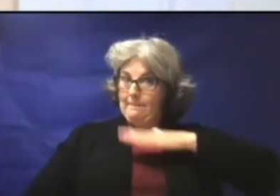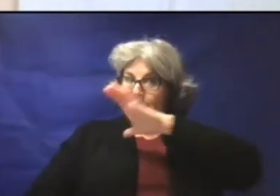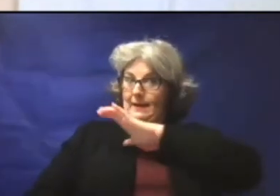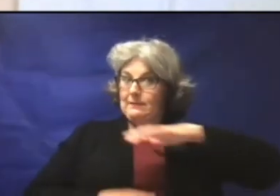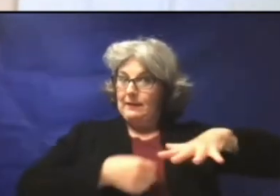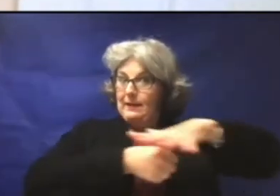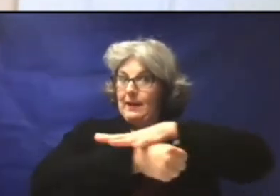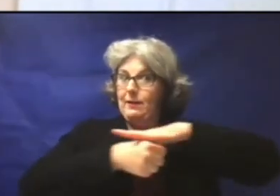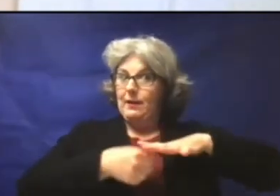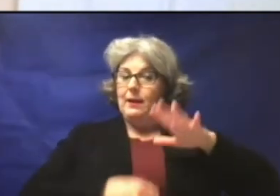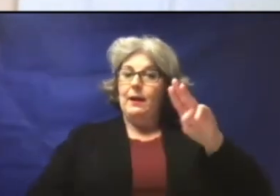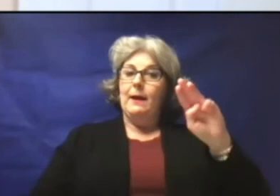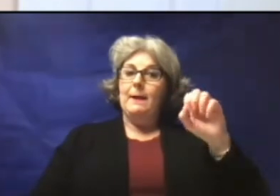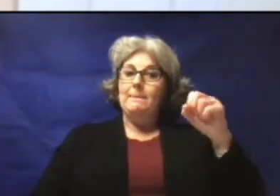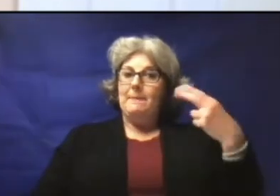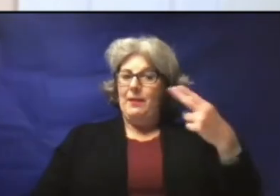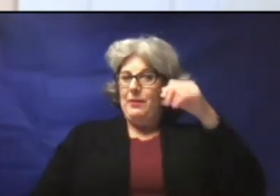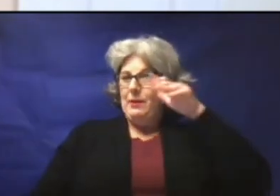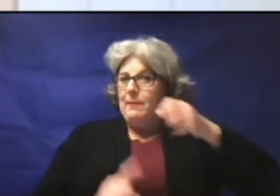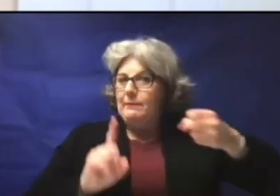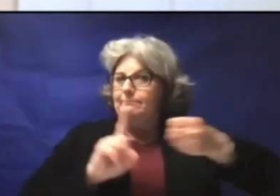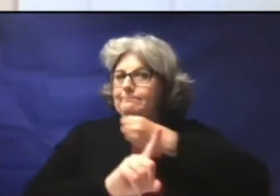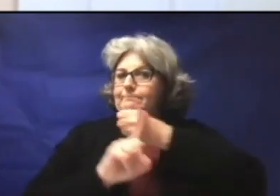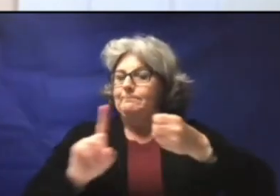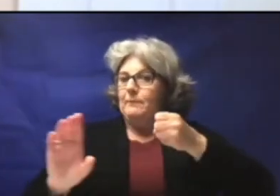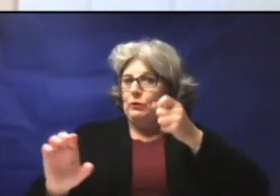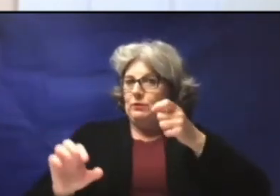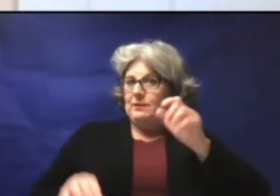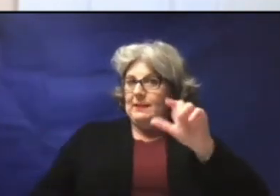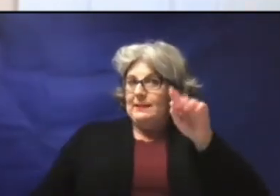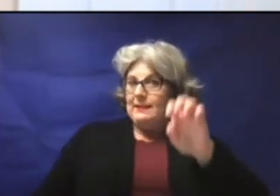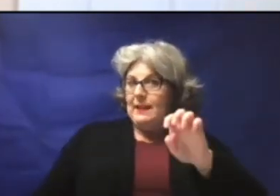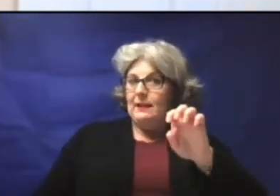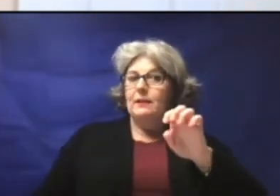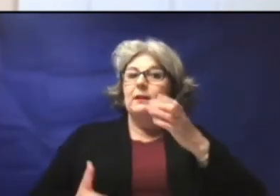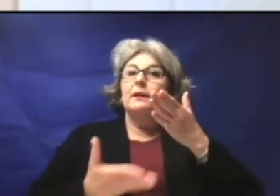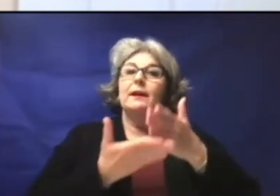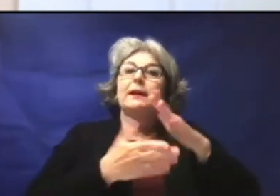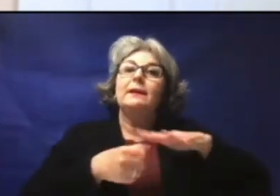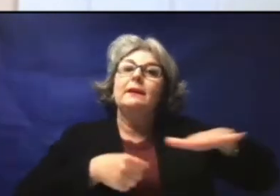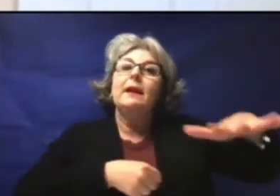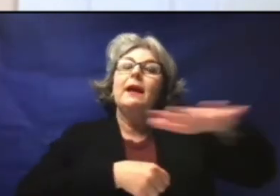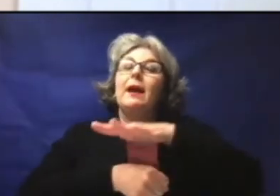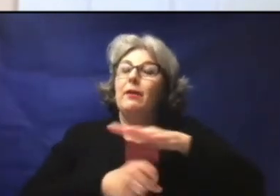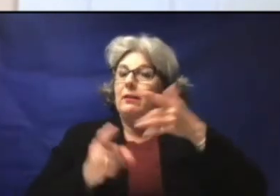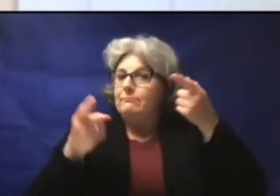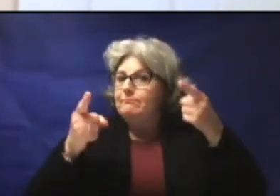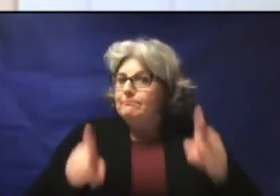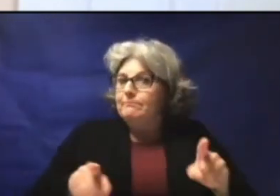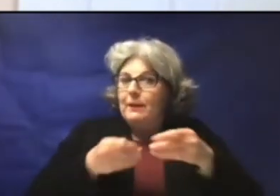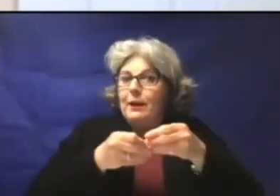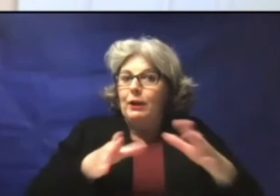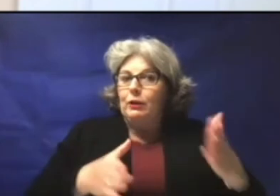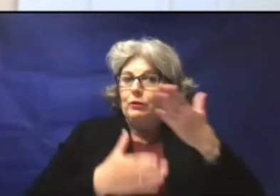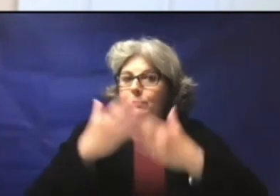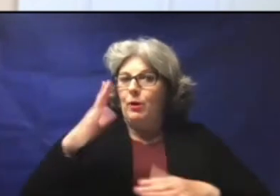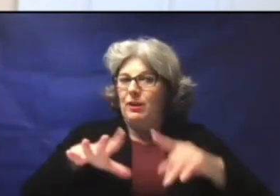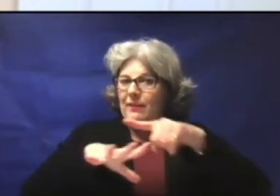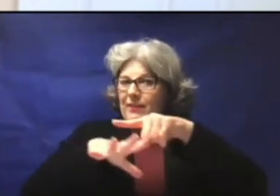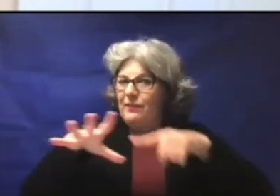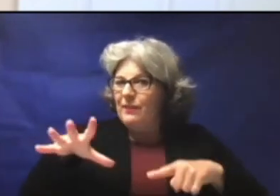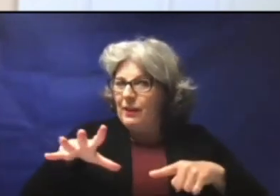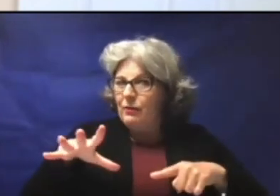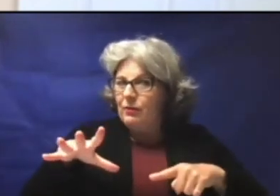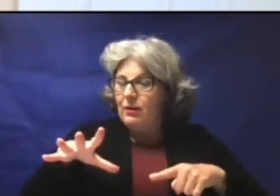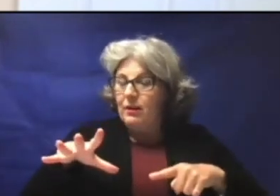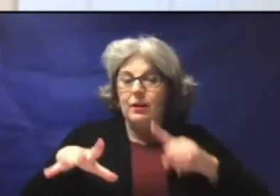district, Matthew Leung was beaten with his own cane at a bus stop in Rosemead, causing him to lose part of his finger.